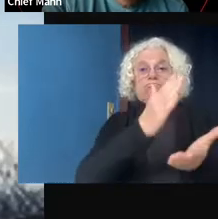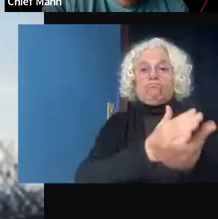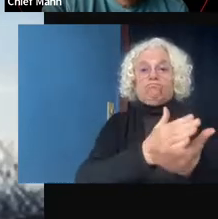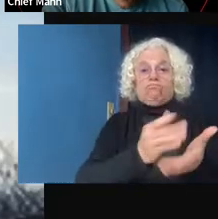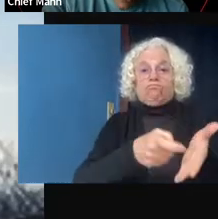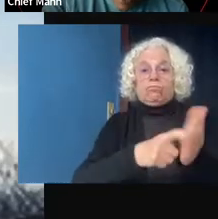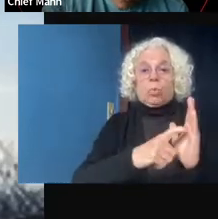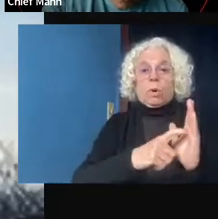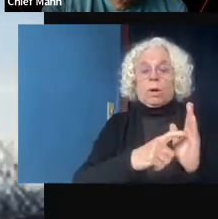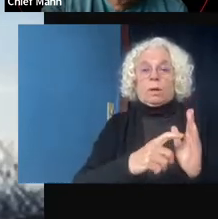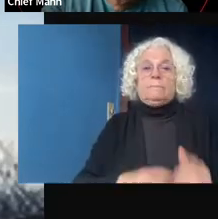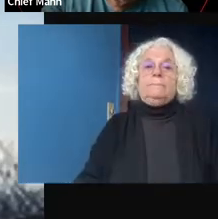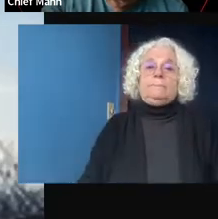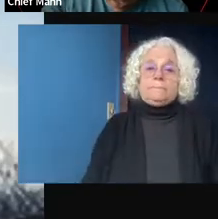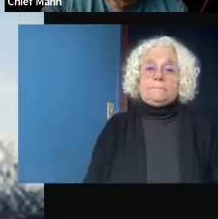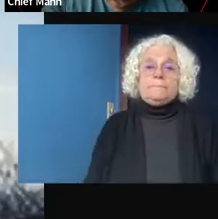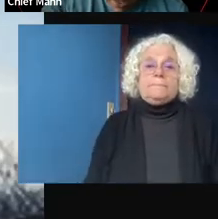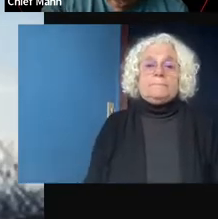You know,